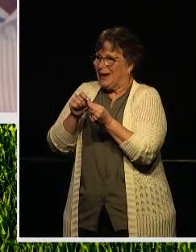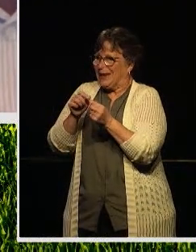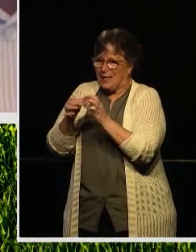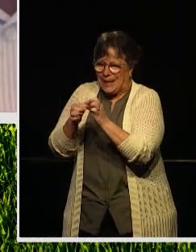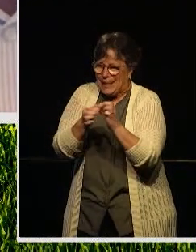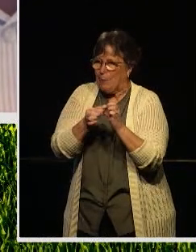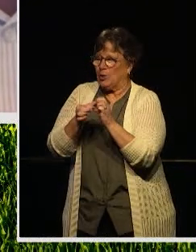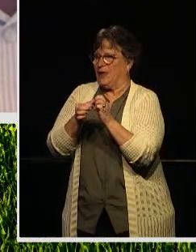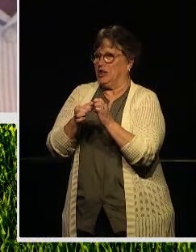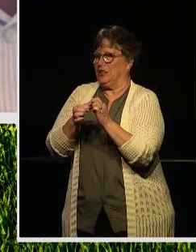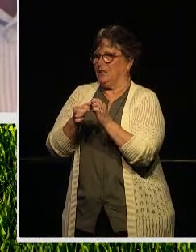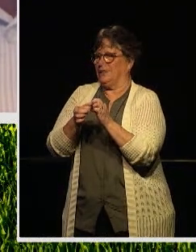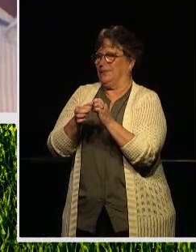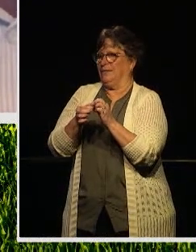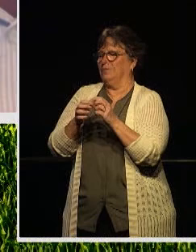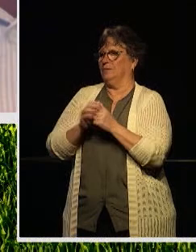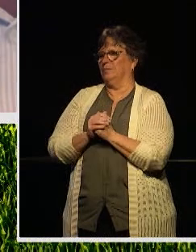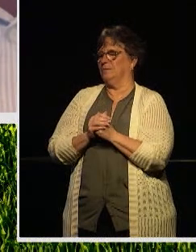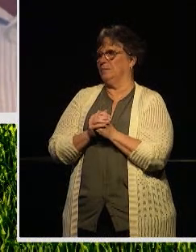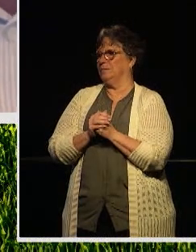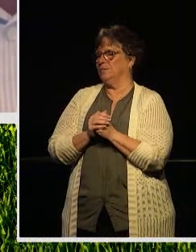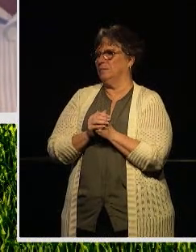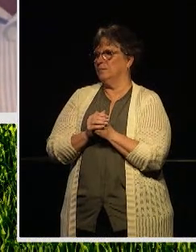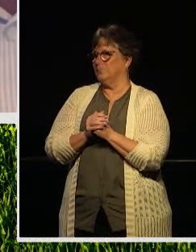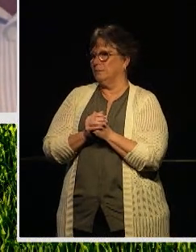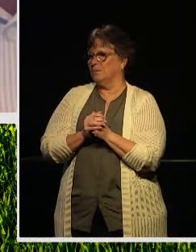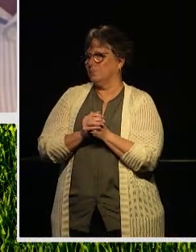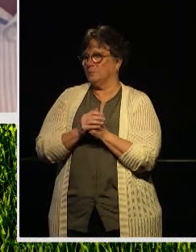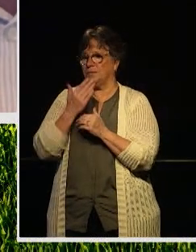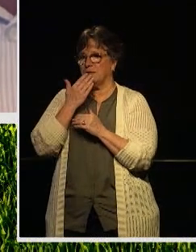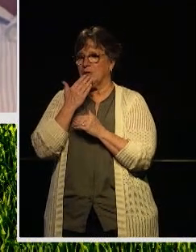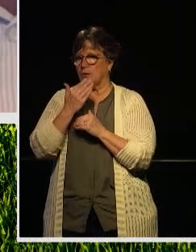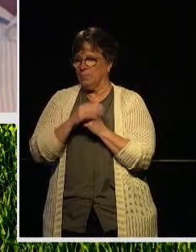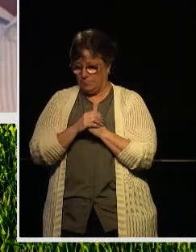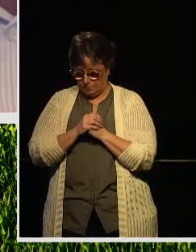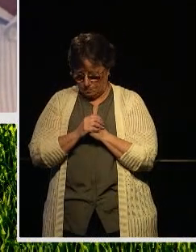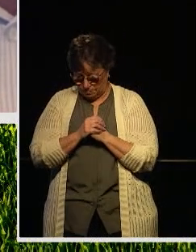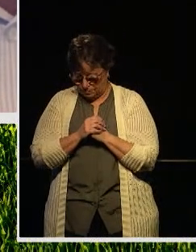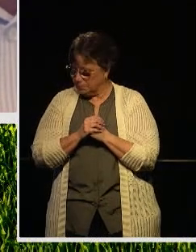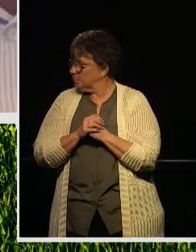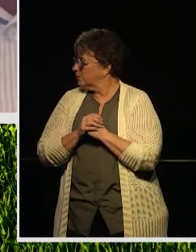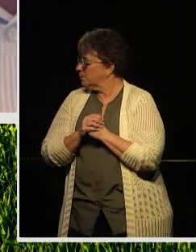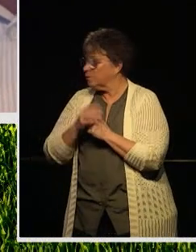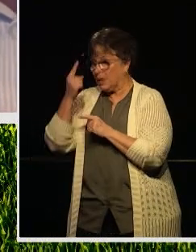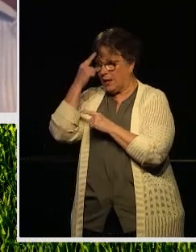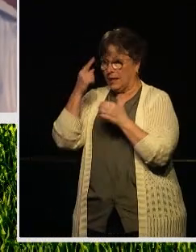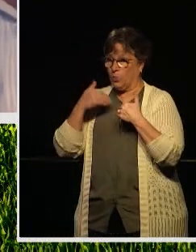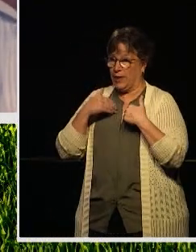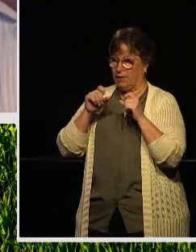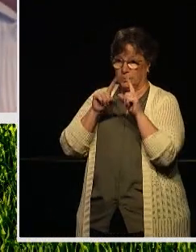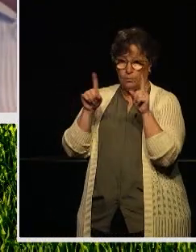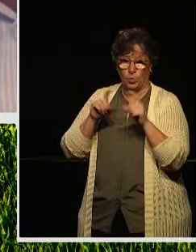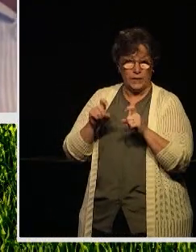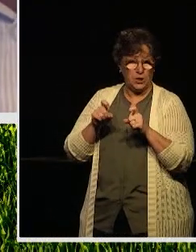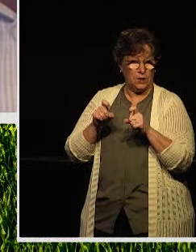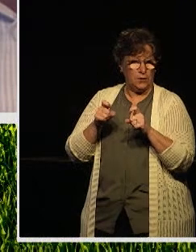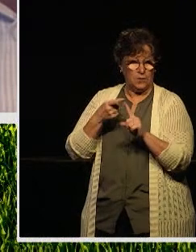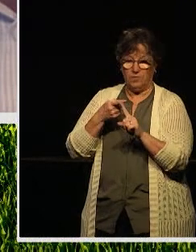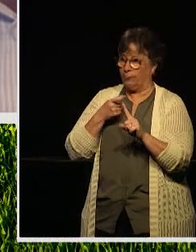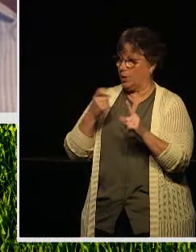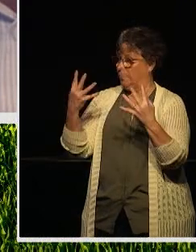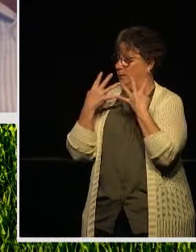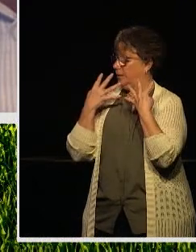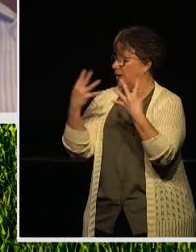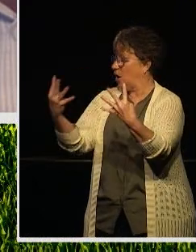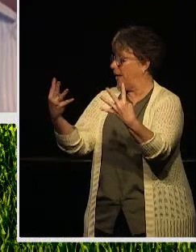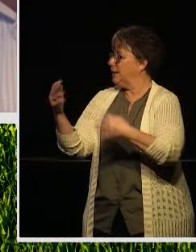doing something together, right? Excellent, thank you. I think we might have some questions from the audience.